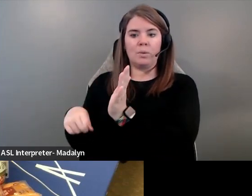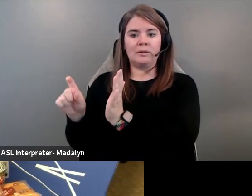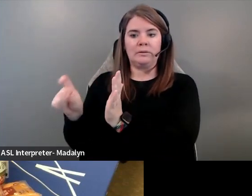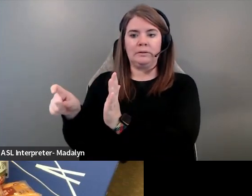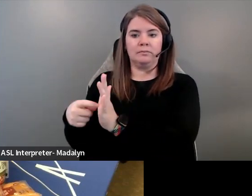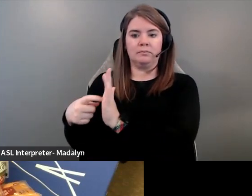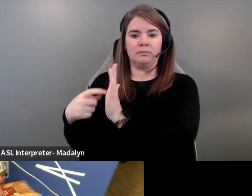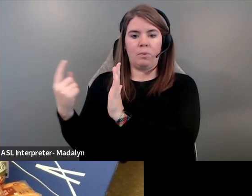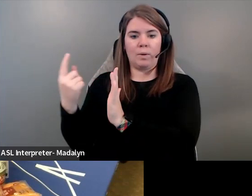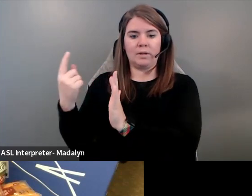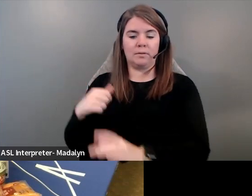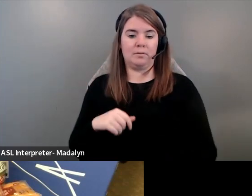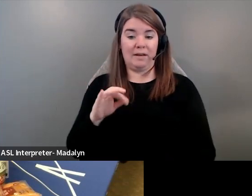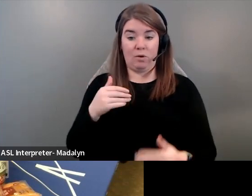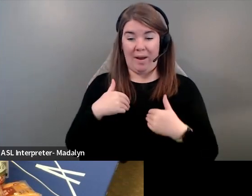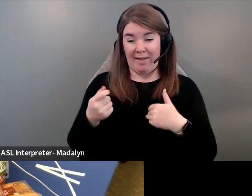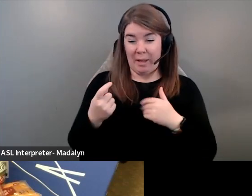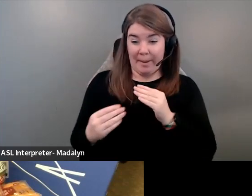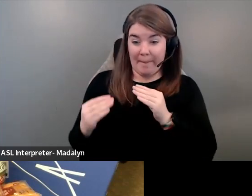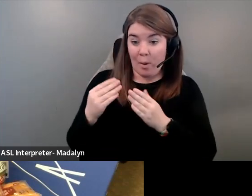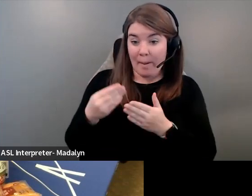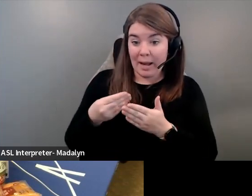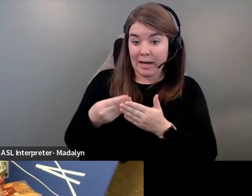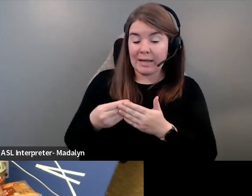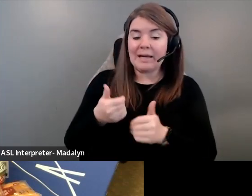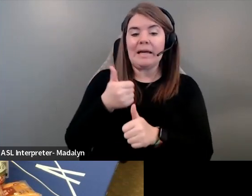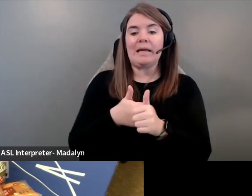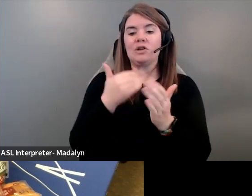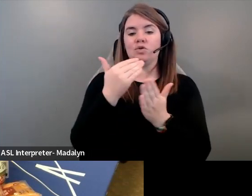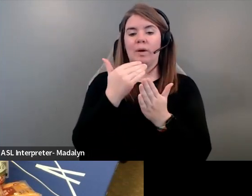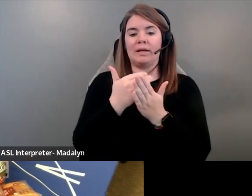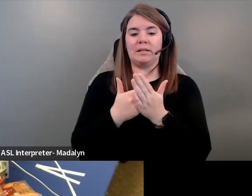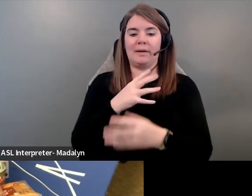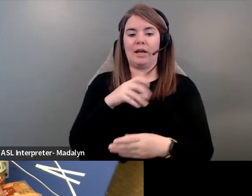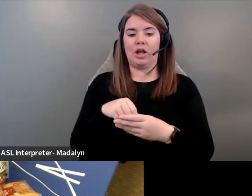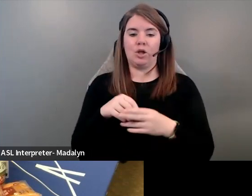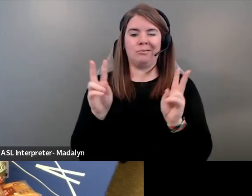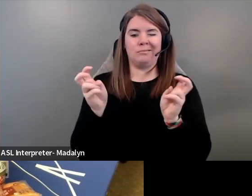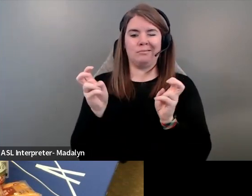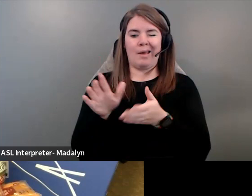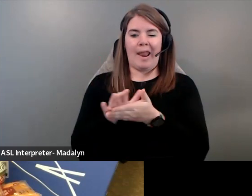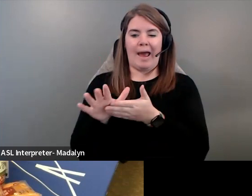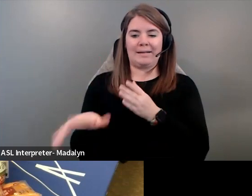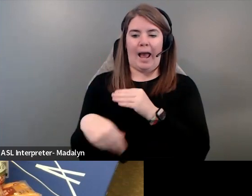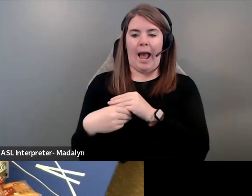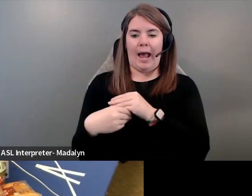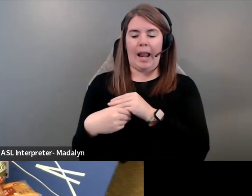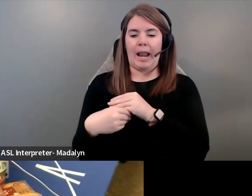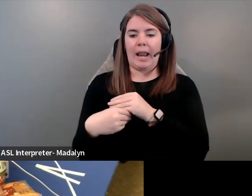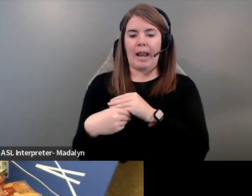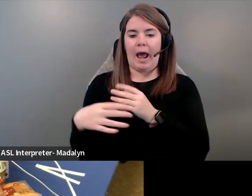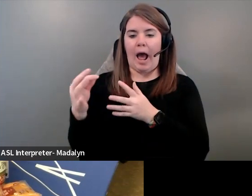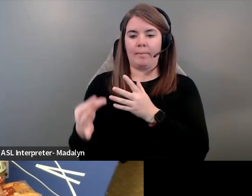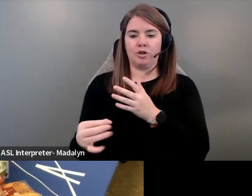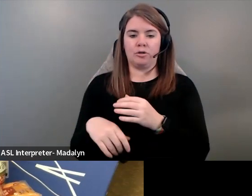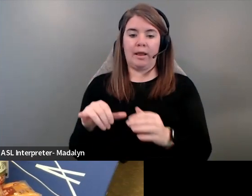If you have a little more money in your budget, each of the recipes include a nice ad at the bottom. And that might be things like